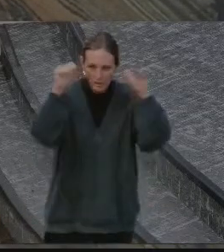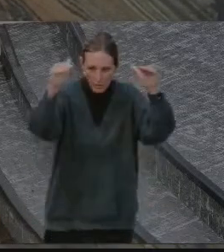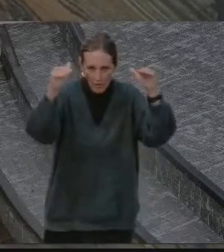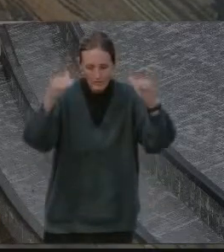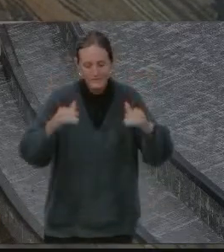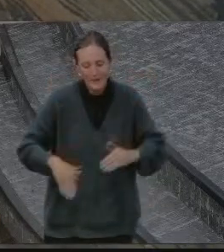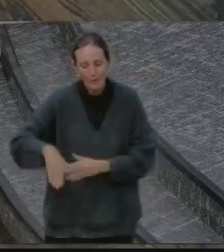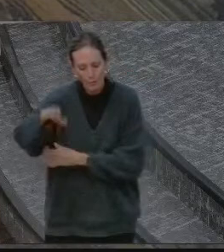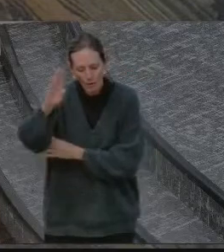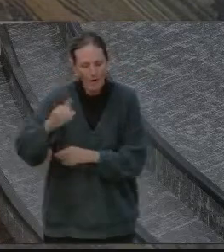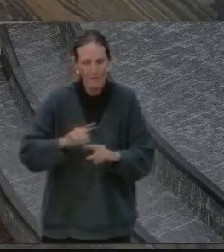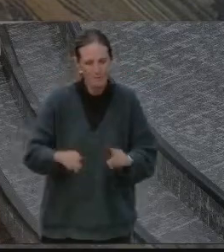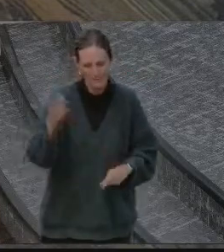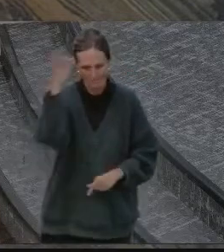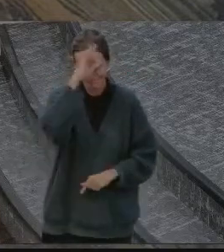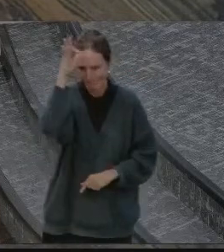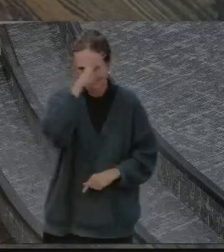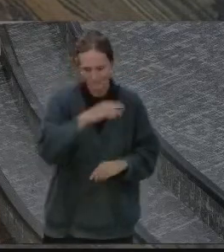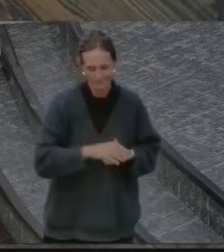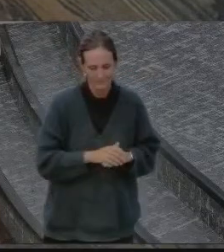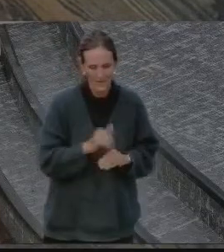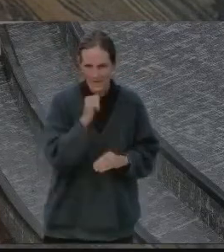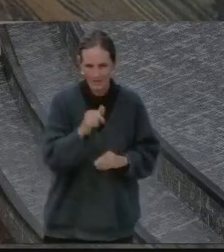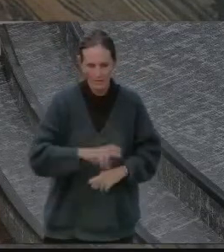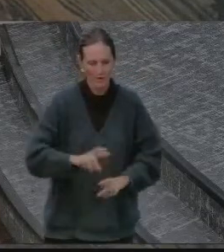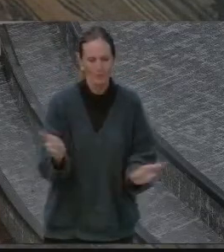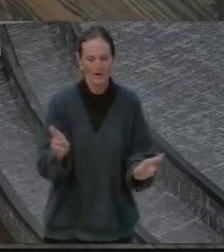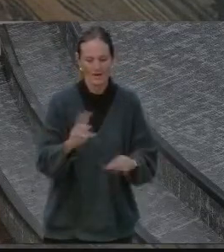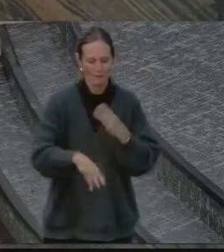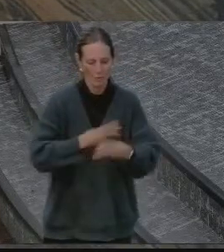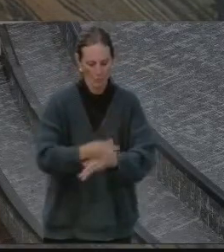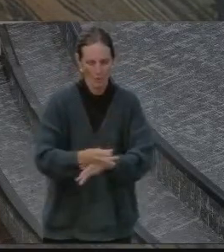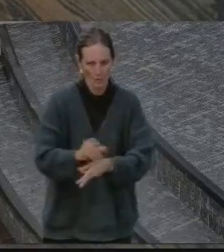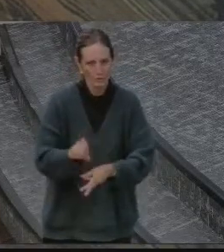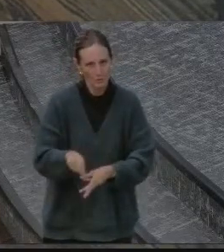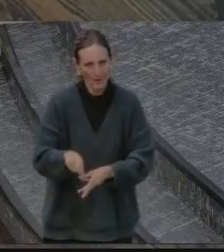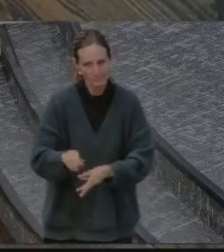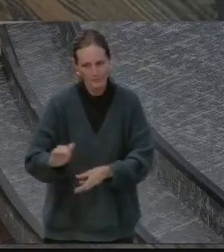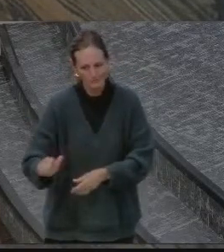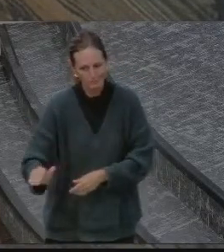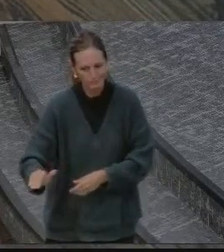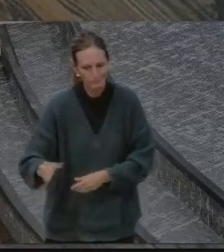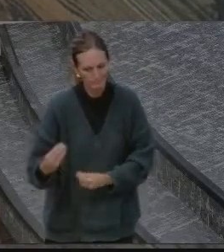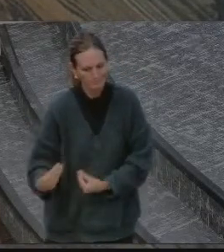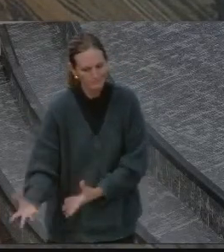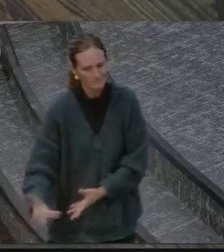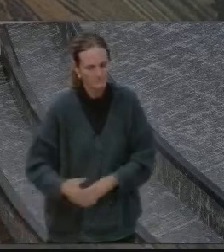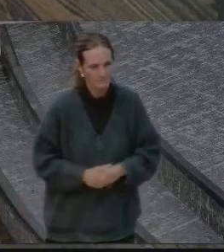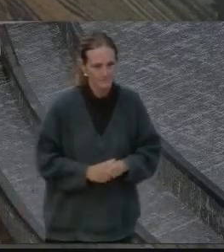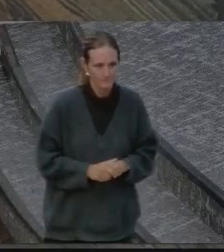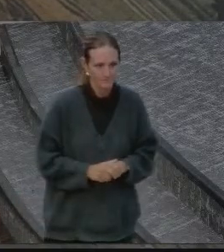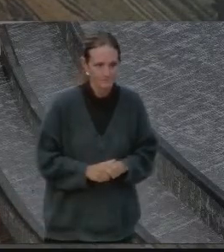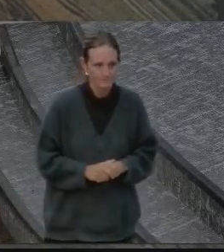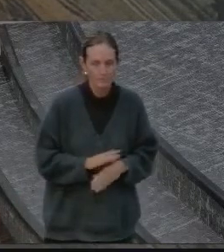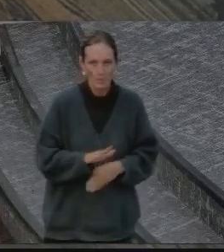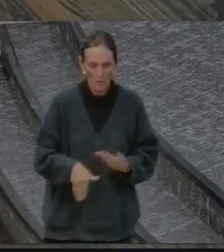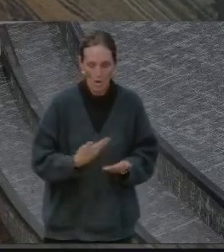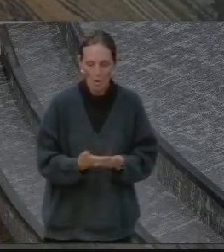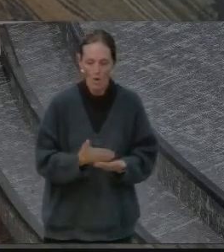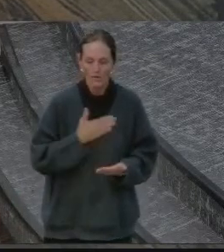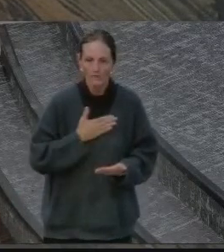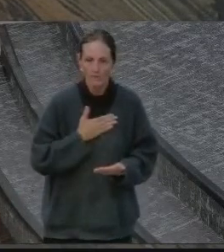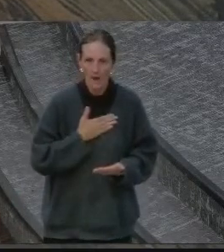but they're not quite ready for the world. You have to let them know things. It's just all my law enforcement